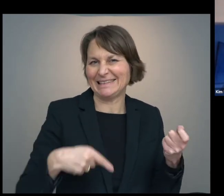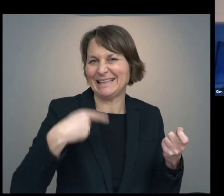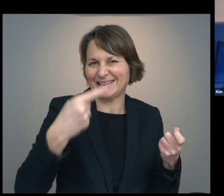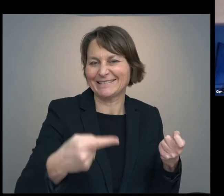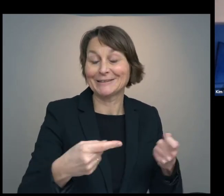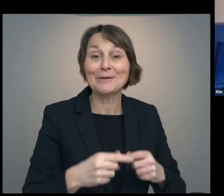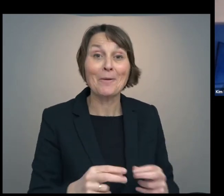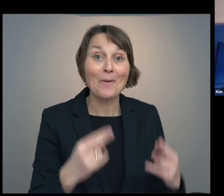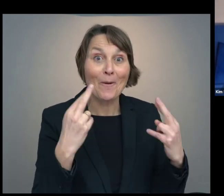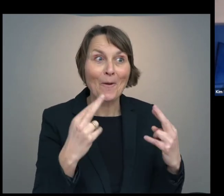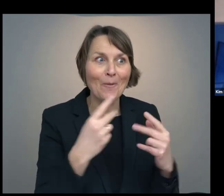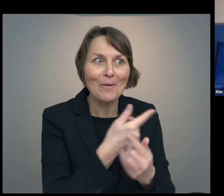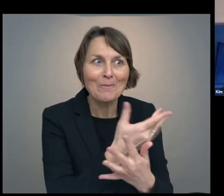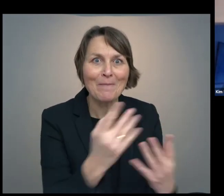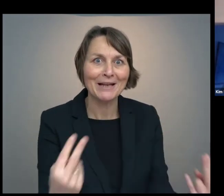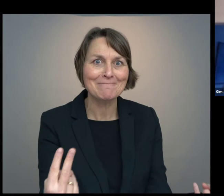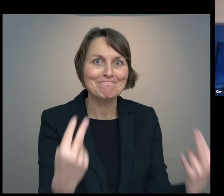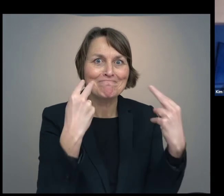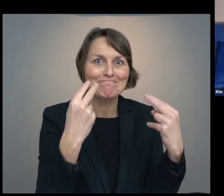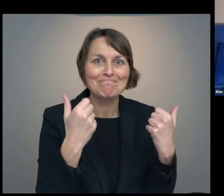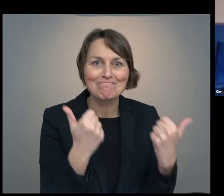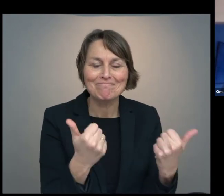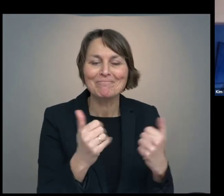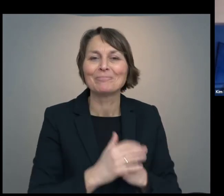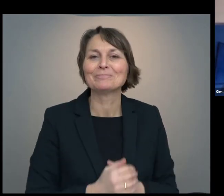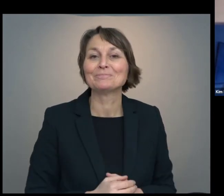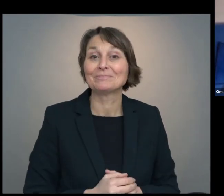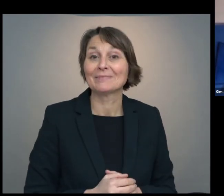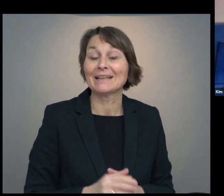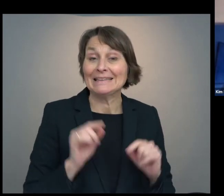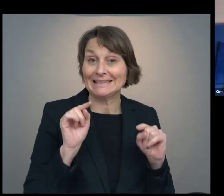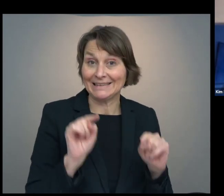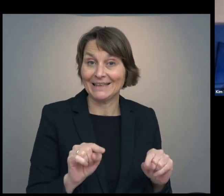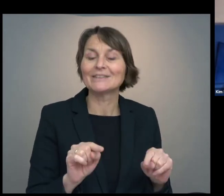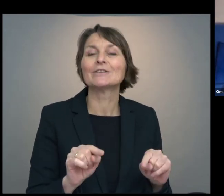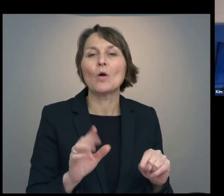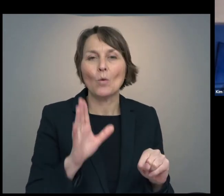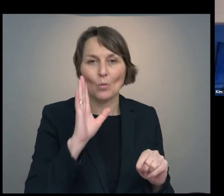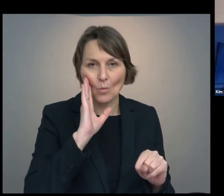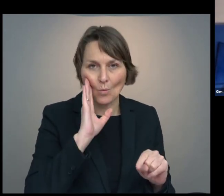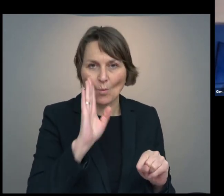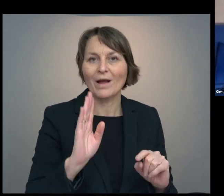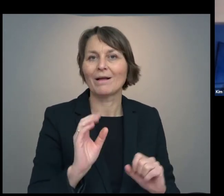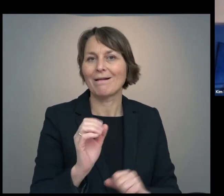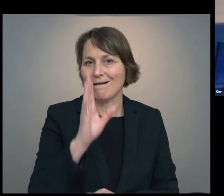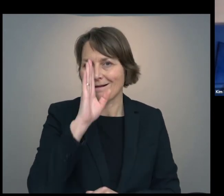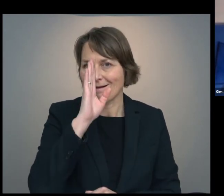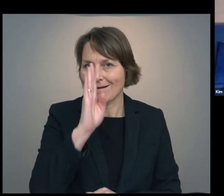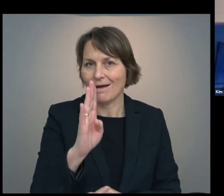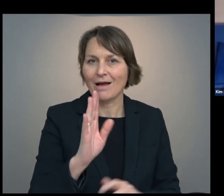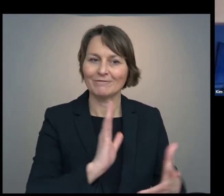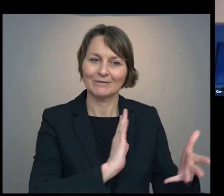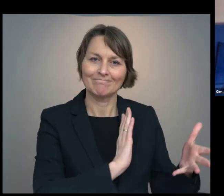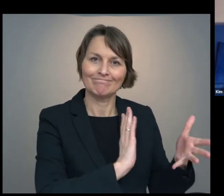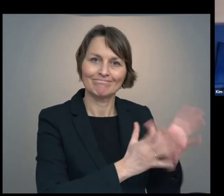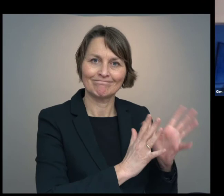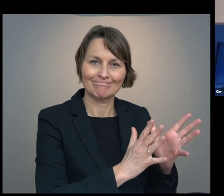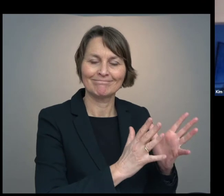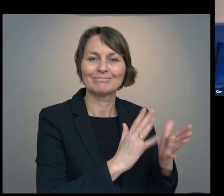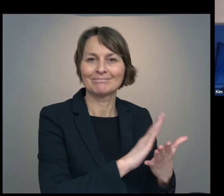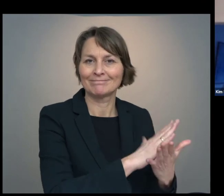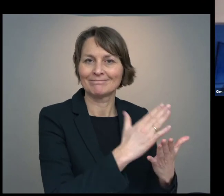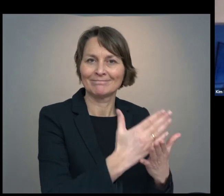hosting and moderating that session. So I hope many will join in. And for that one, we will make sure that there is